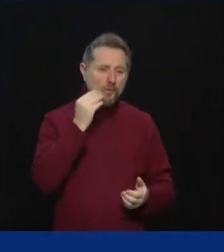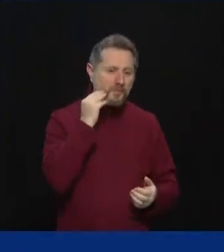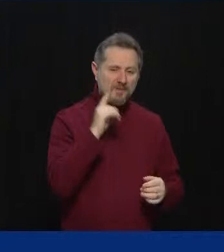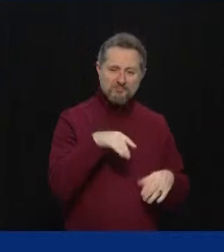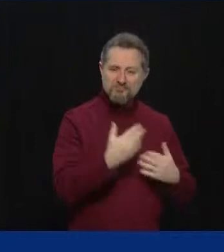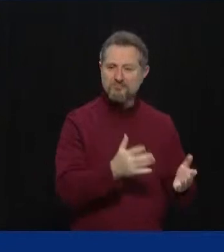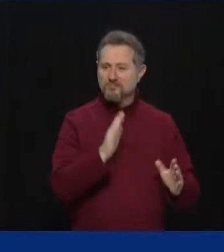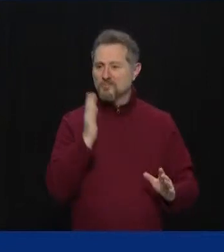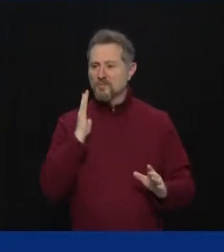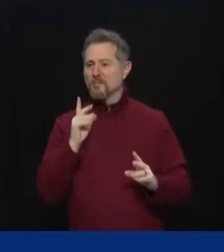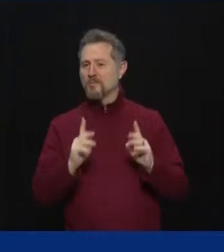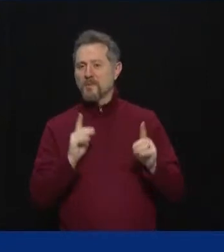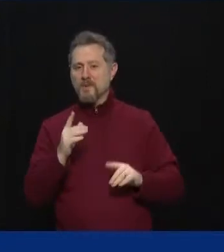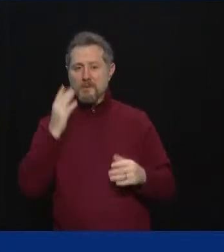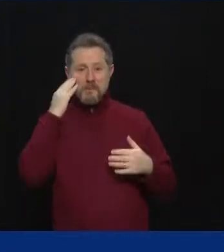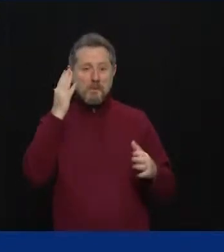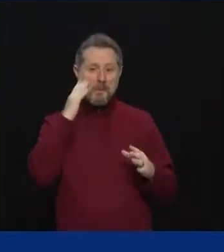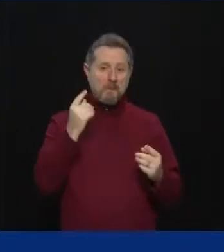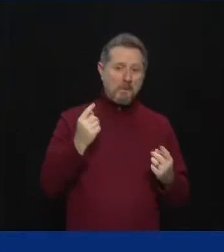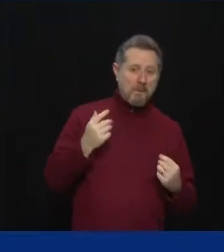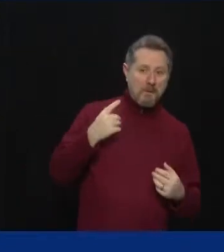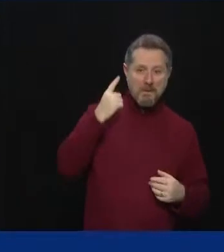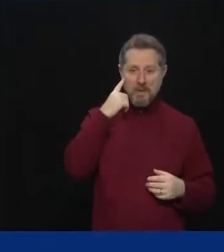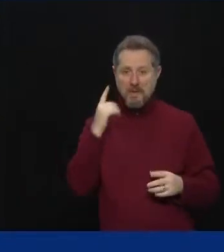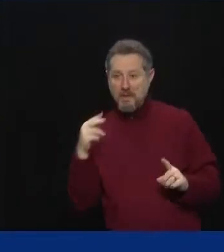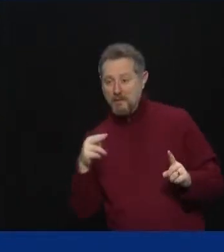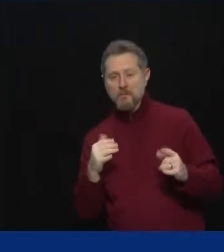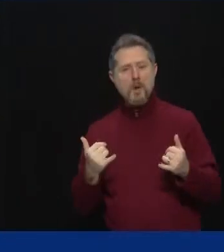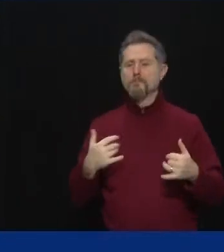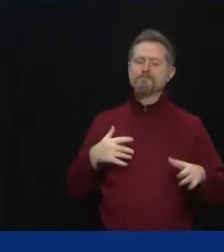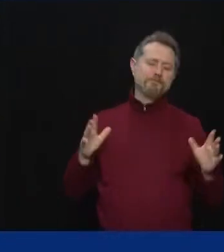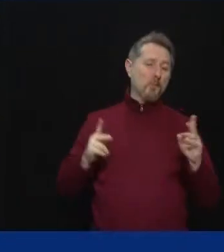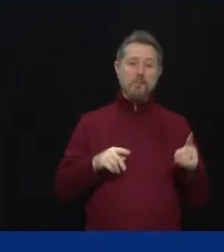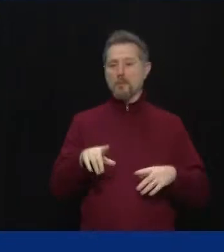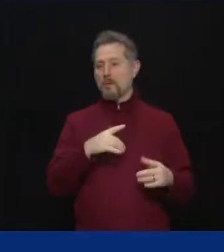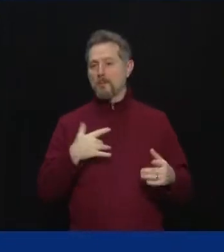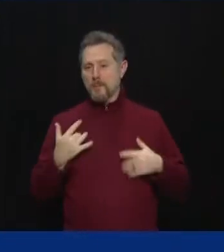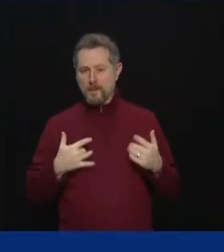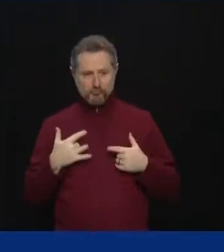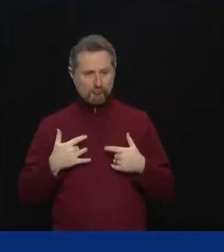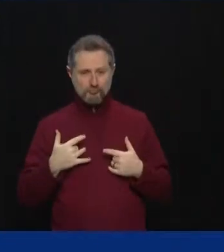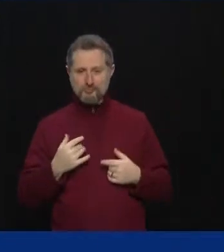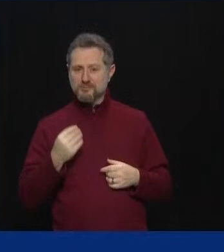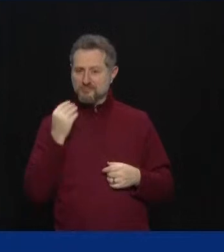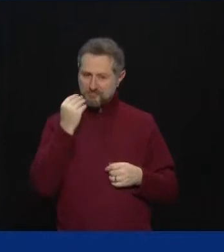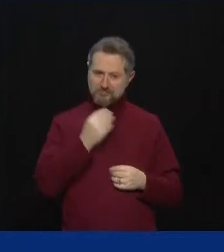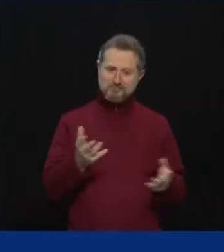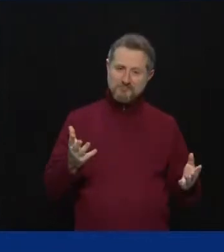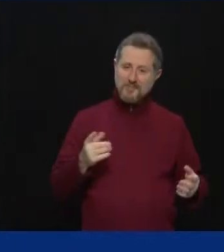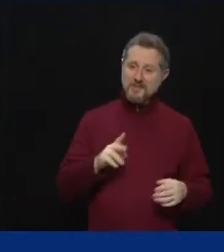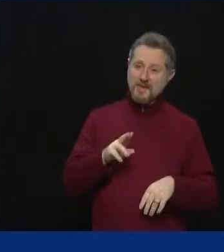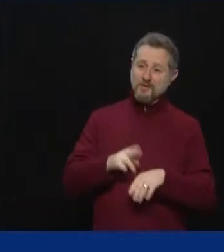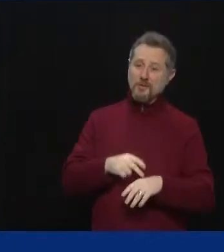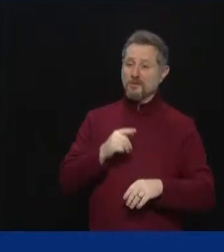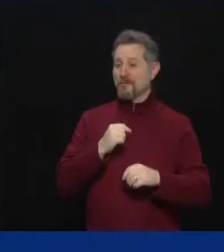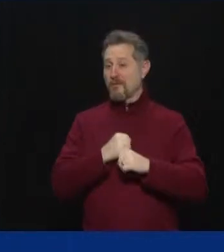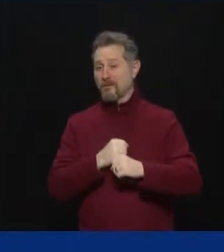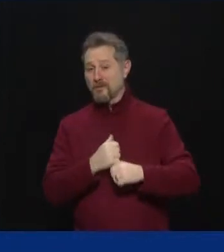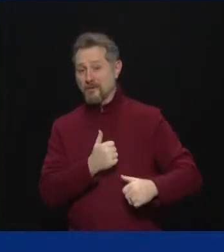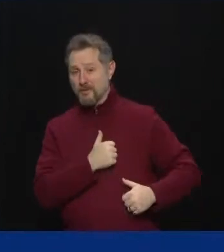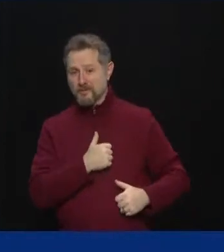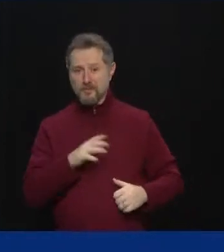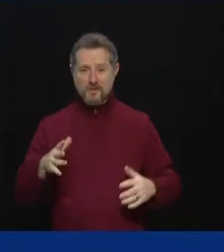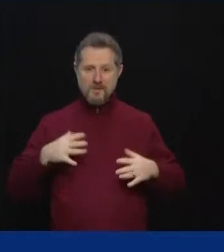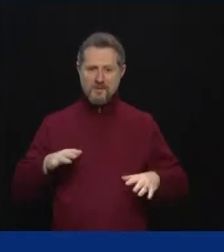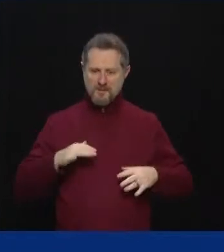about it, but the people are very excited about this. I even said that they need to wear uniforms because maybe it looks a little intimidating, and apparently they all feel very secure when